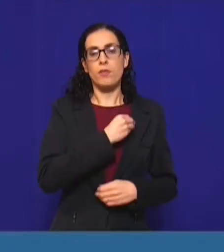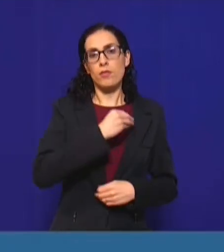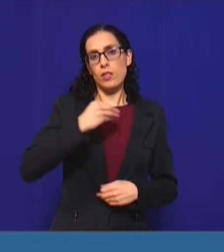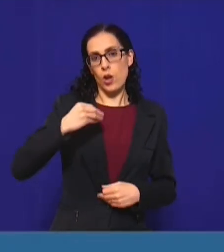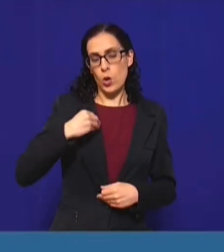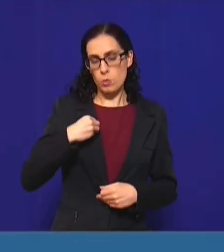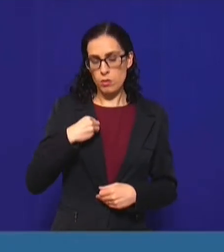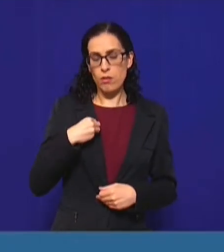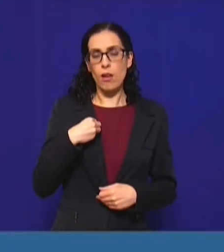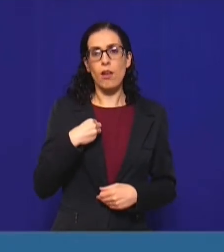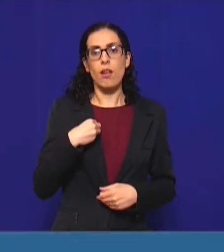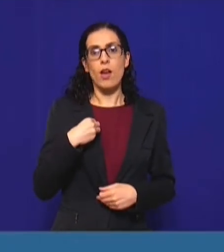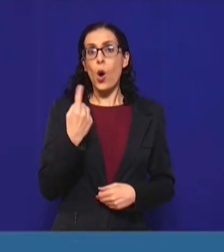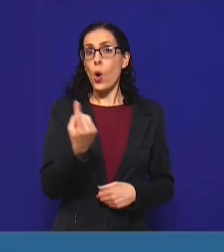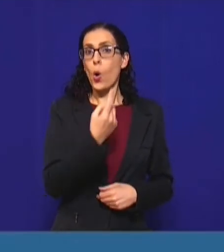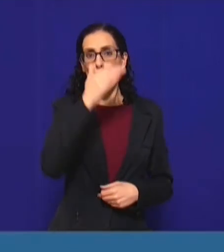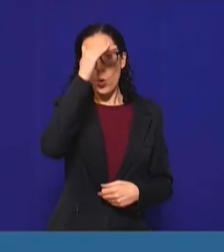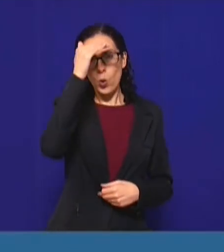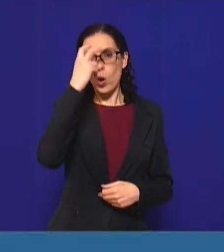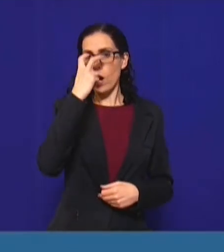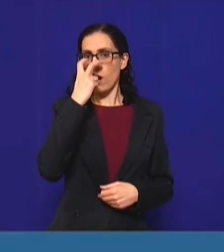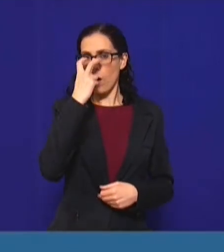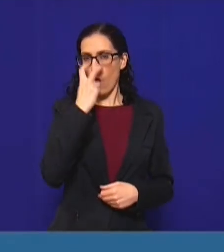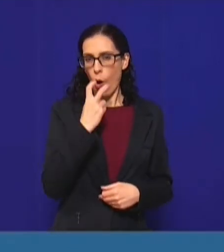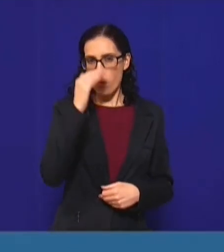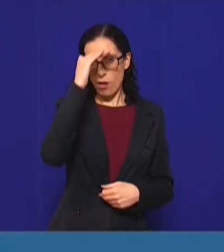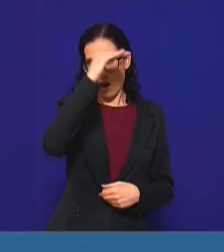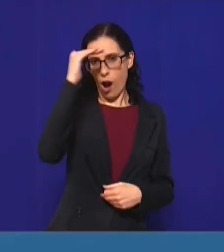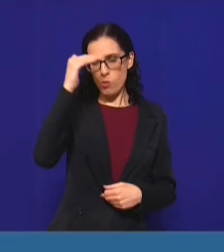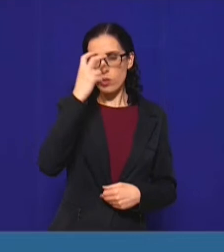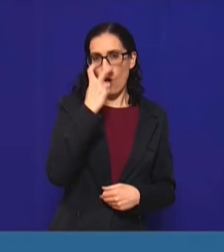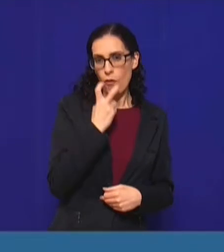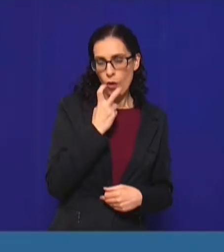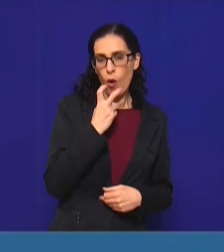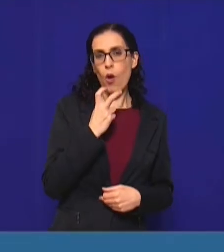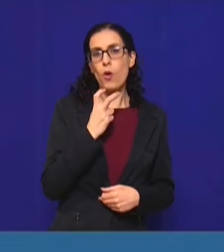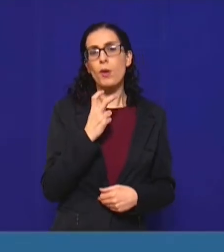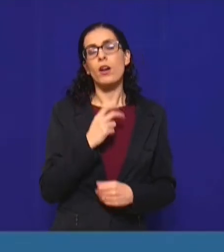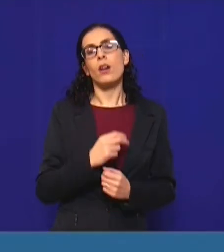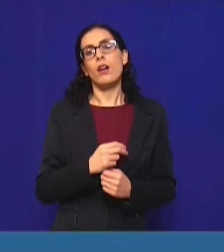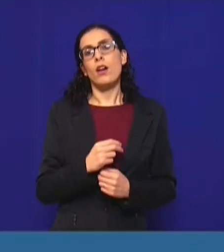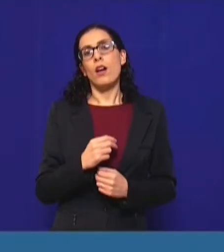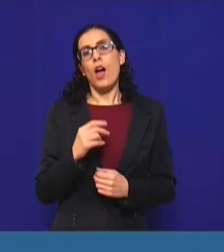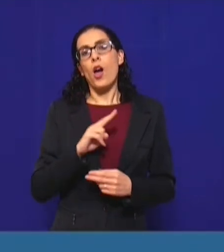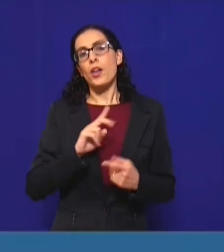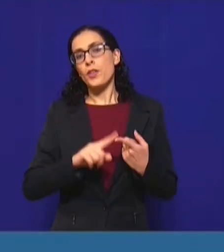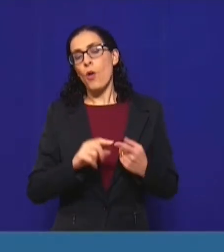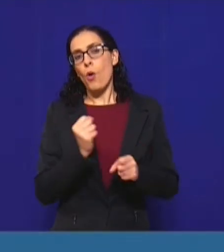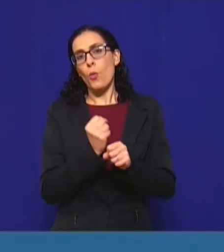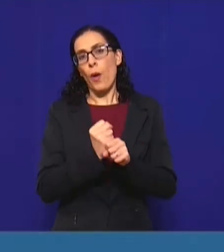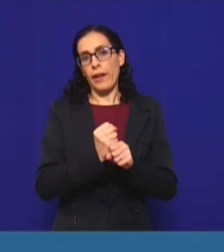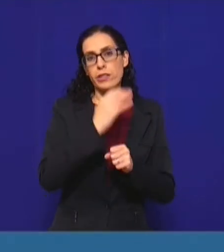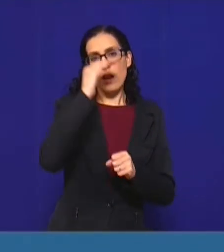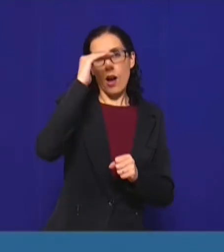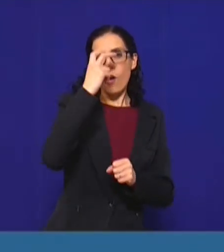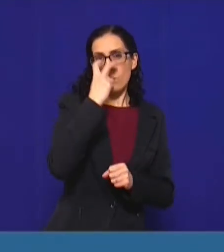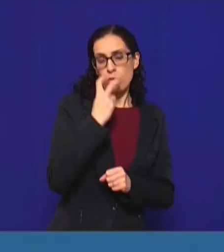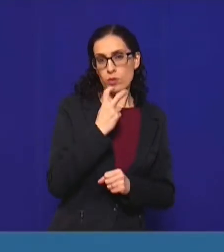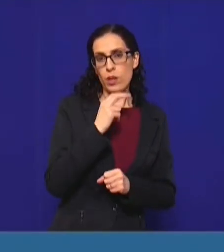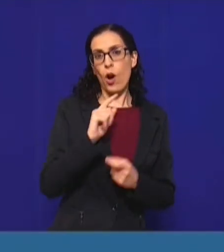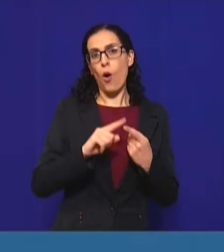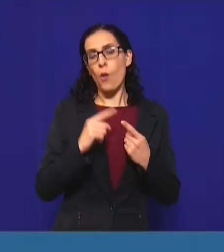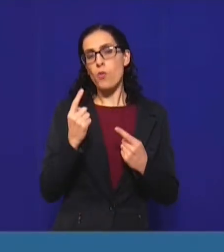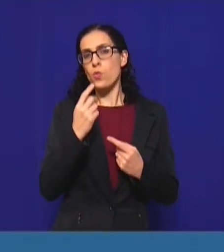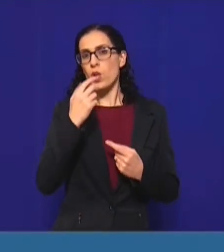people who live in elderly homes and the staff who work within elderly homes and the persons aged 85 and